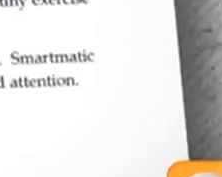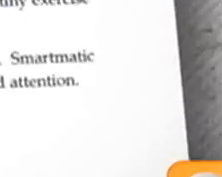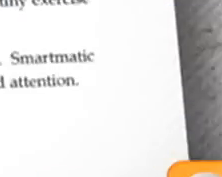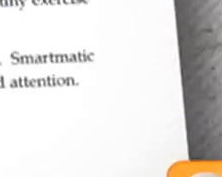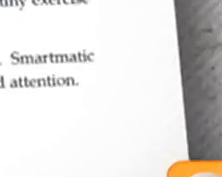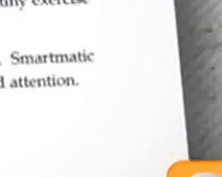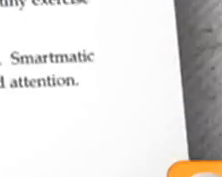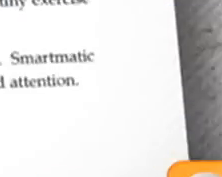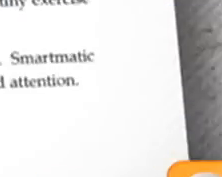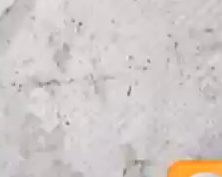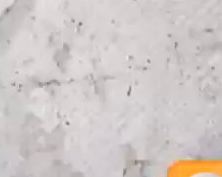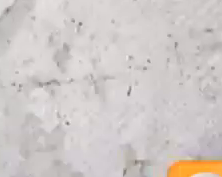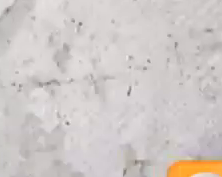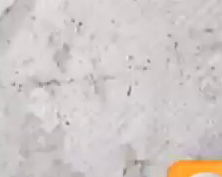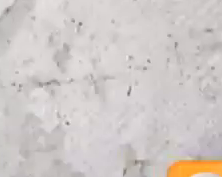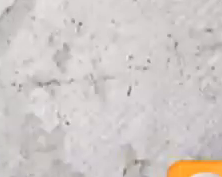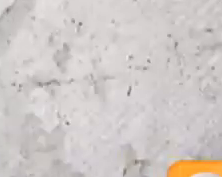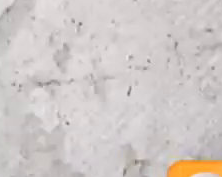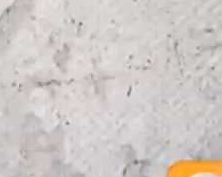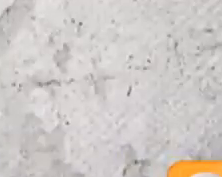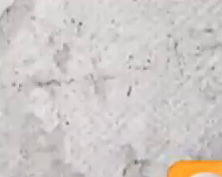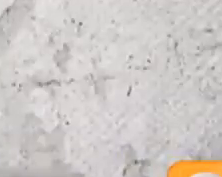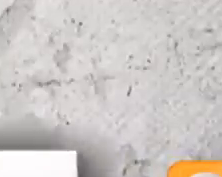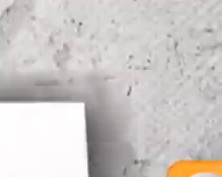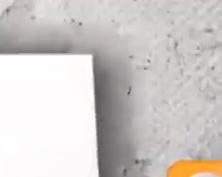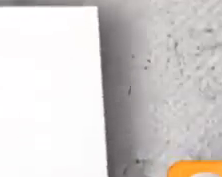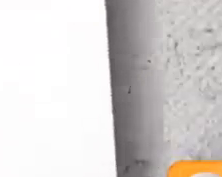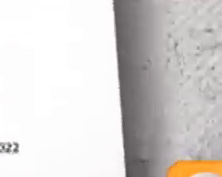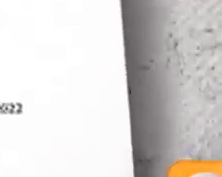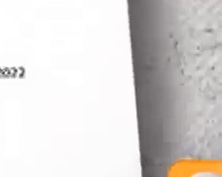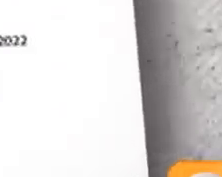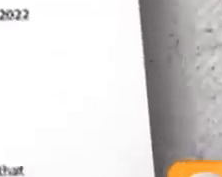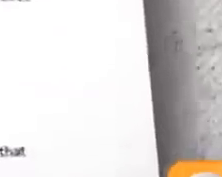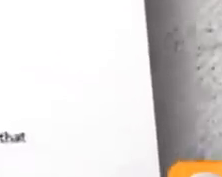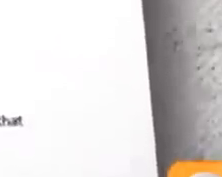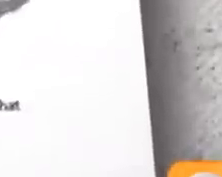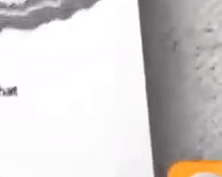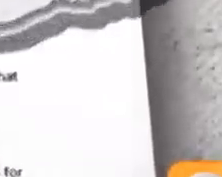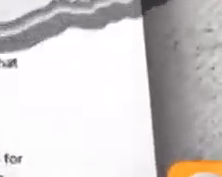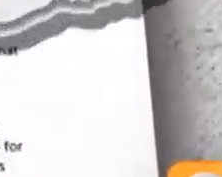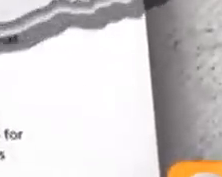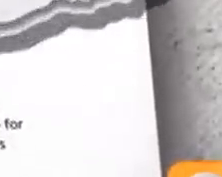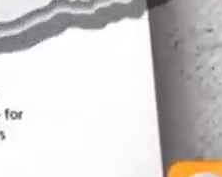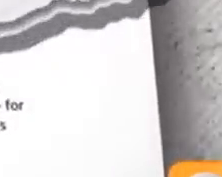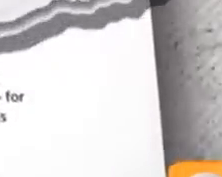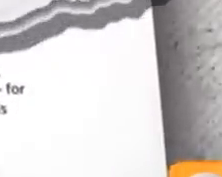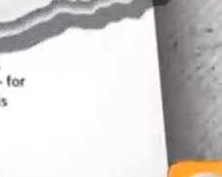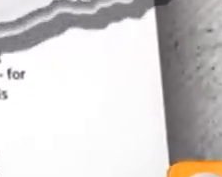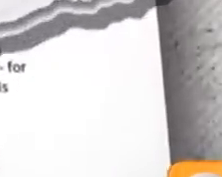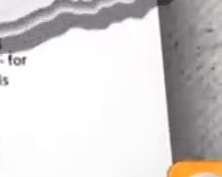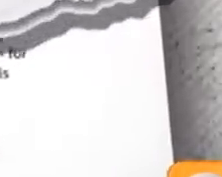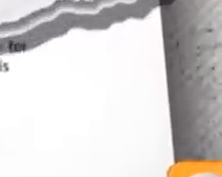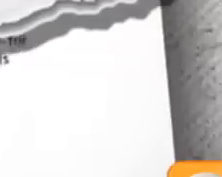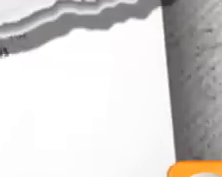kwa IEBC. Kupitia barua iliyotumwa kwa afisa mkuu wa IEBC Marjan Hussein Marjan